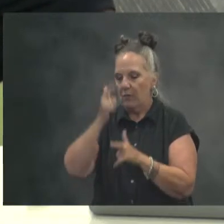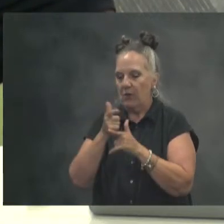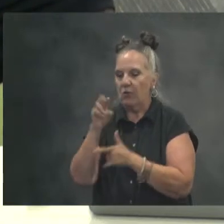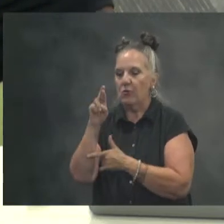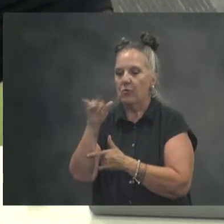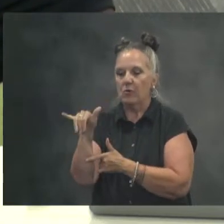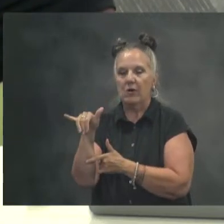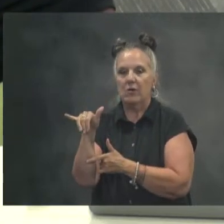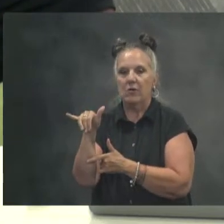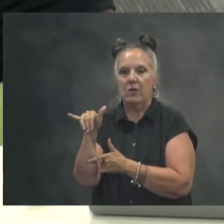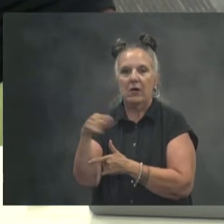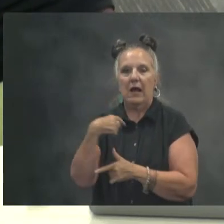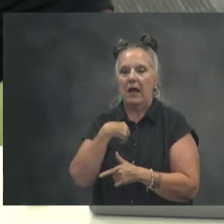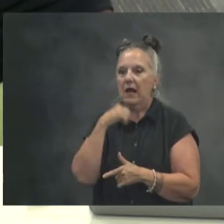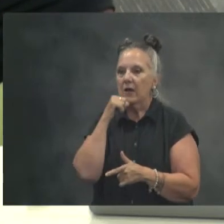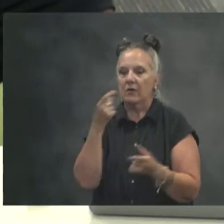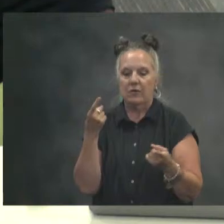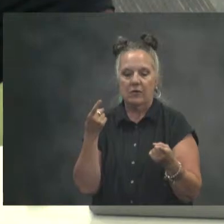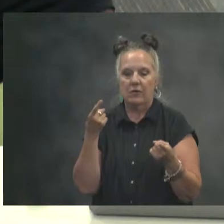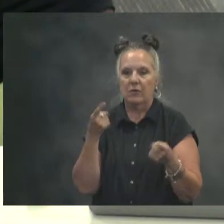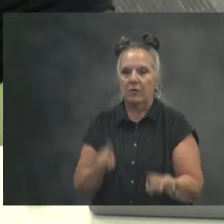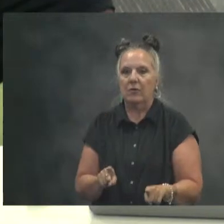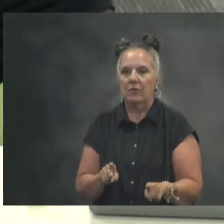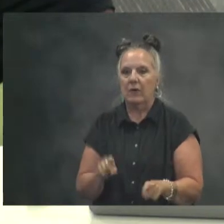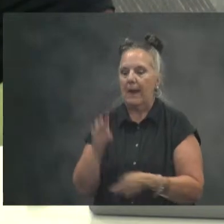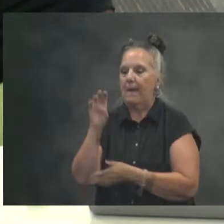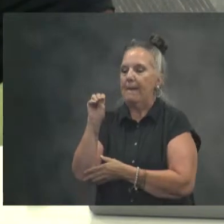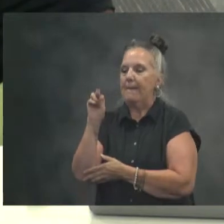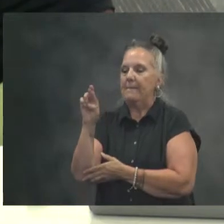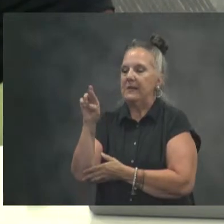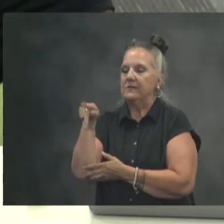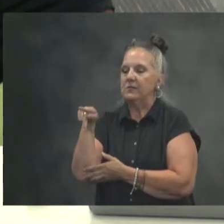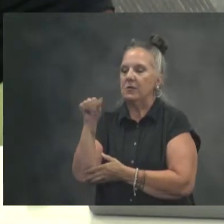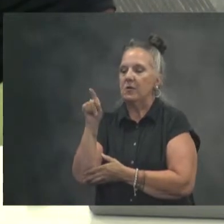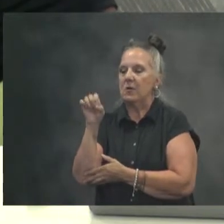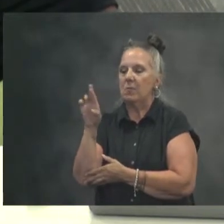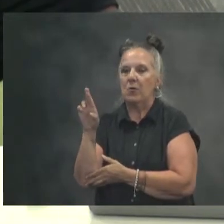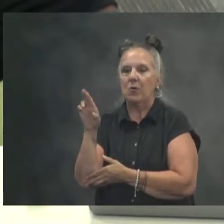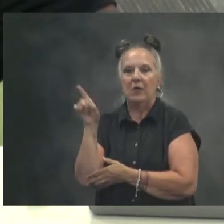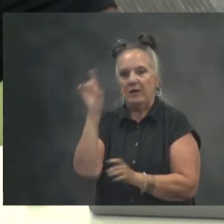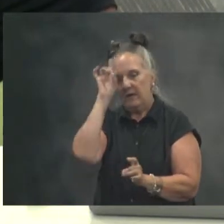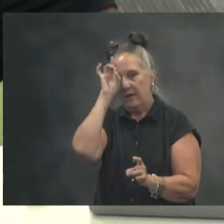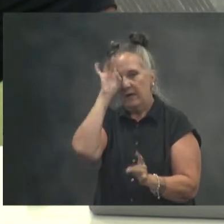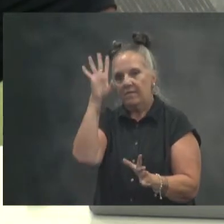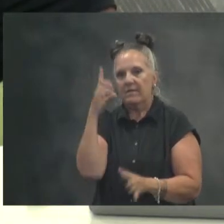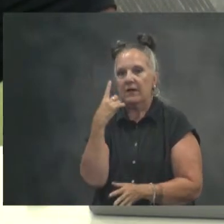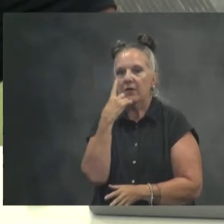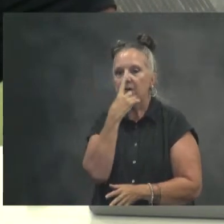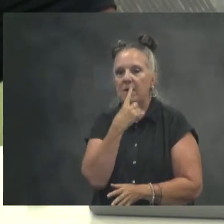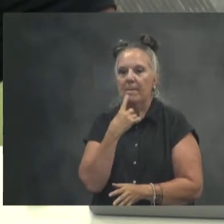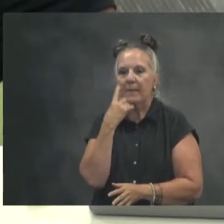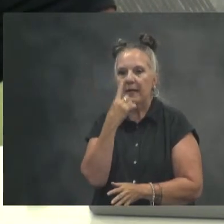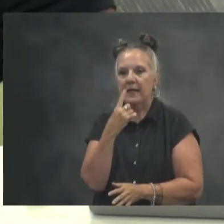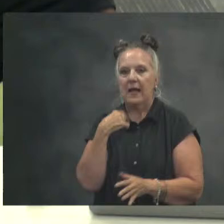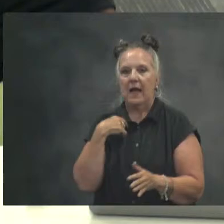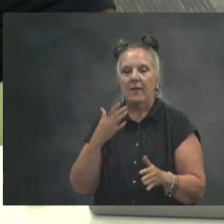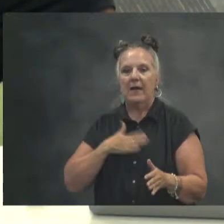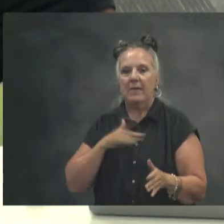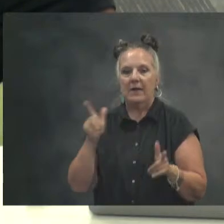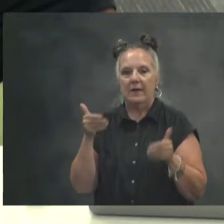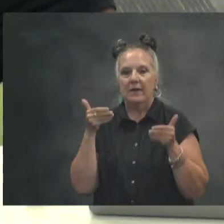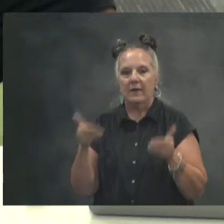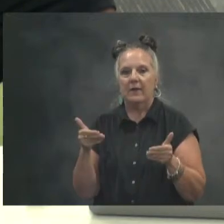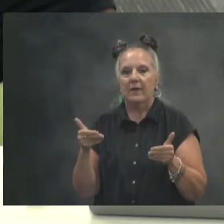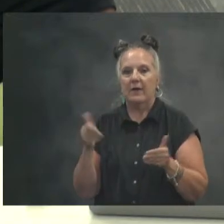record that I don't agree with Mr. Porter's filthy mouth, and I'm glad that he went a whole 5 minutes